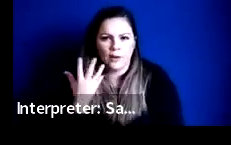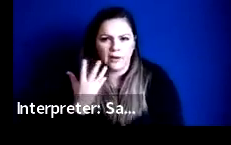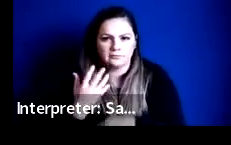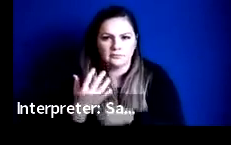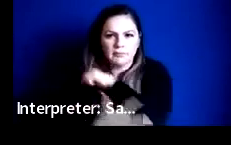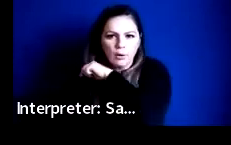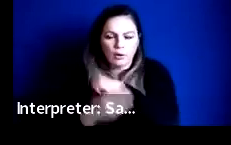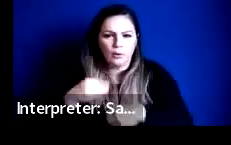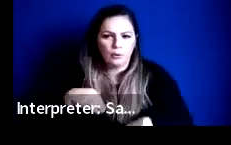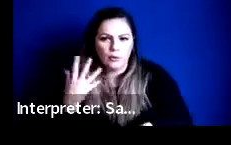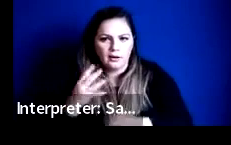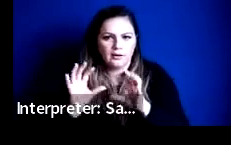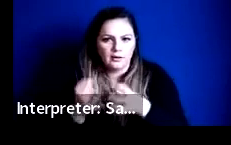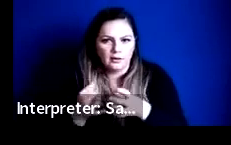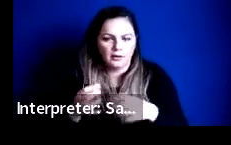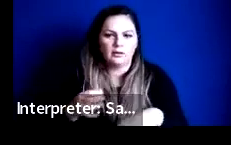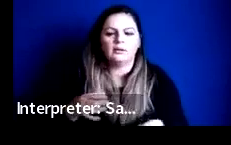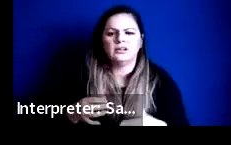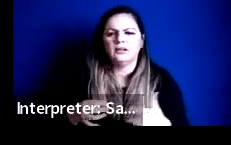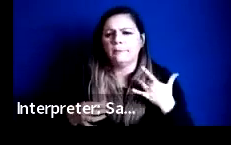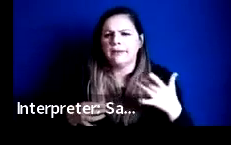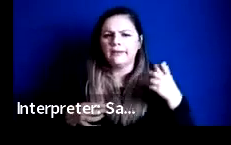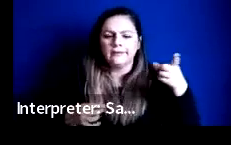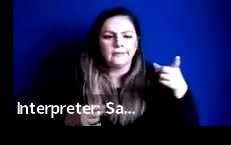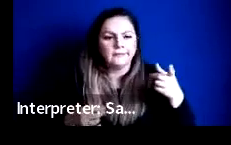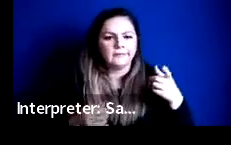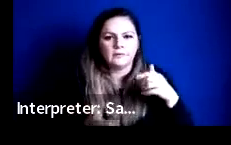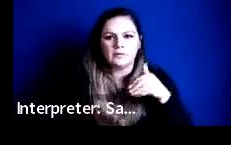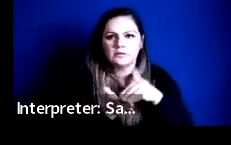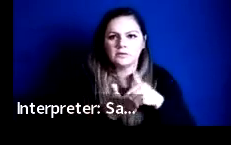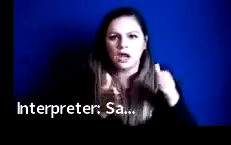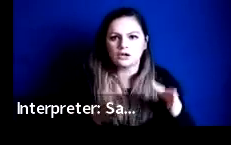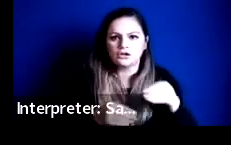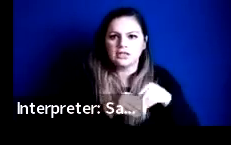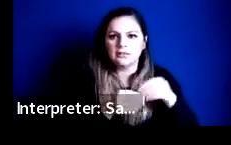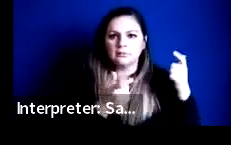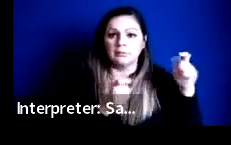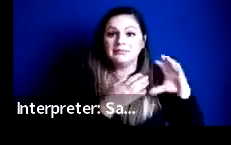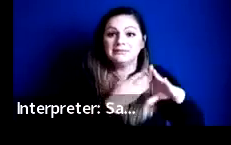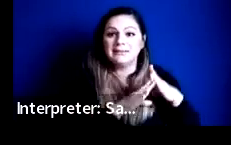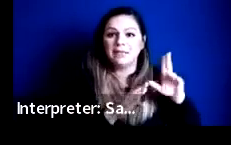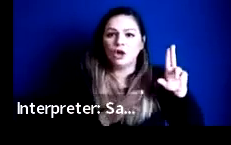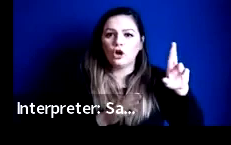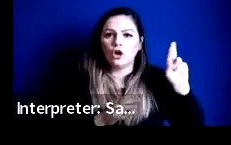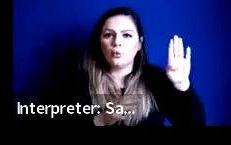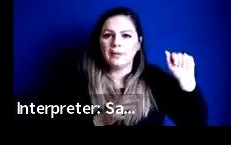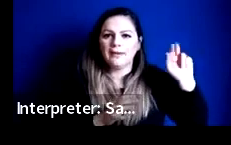necessarily something that doctors in low income urban areas were using. You see it more in the lower